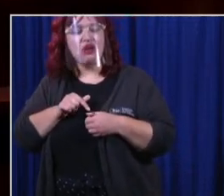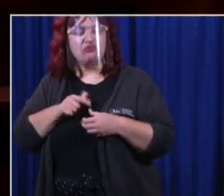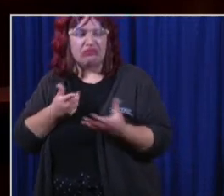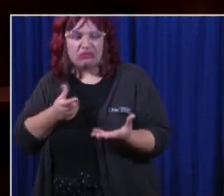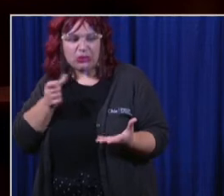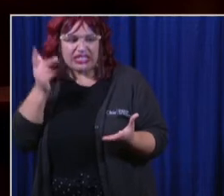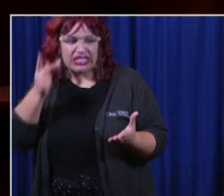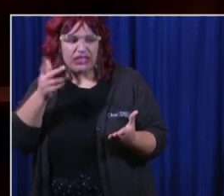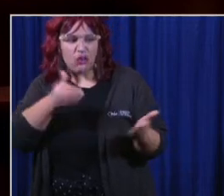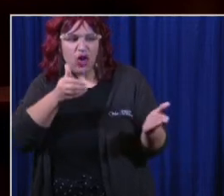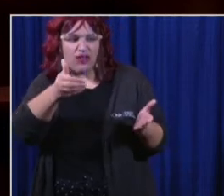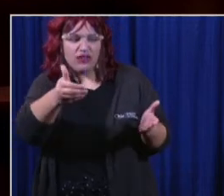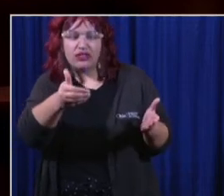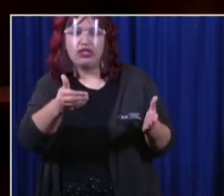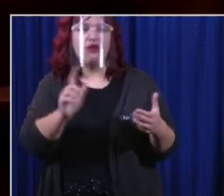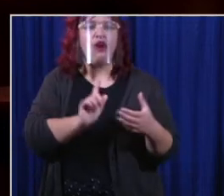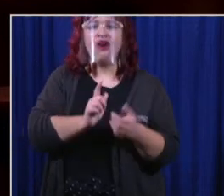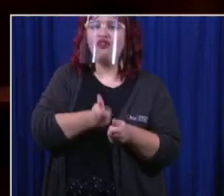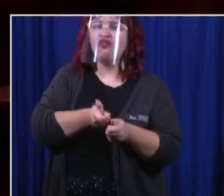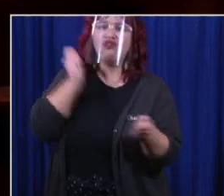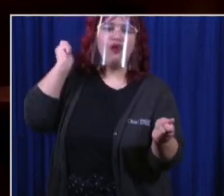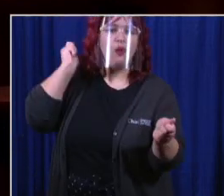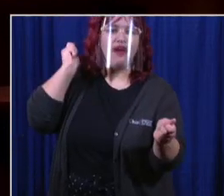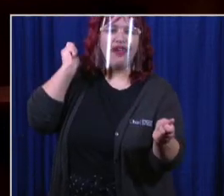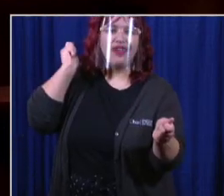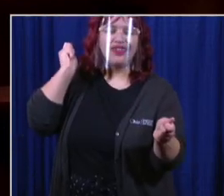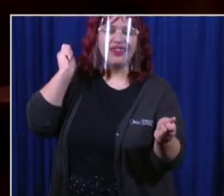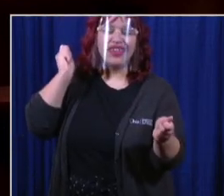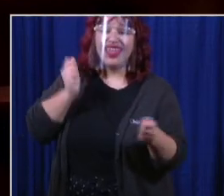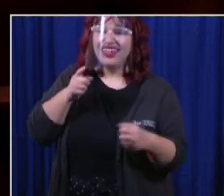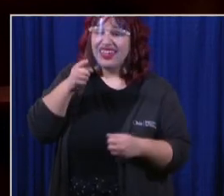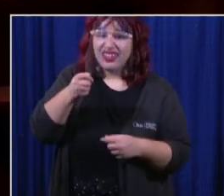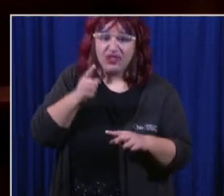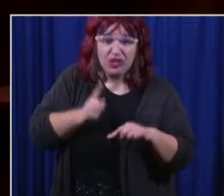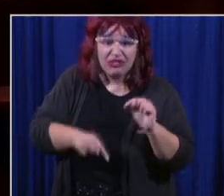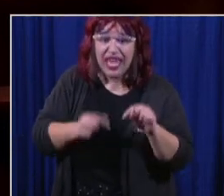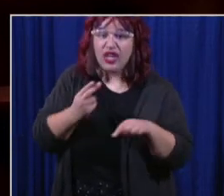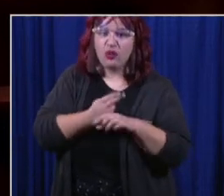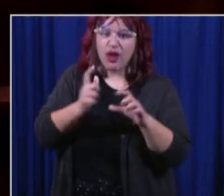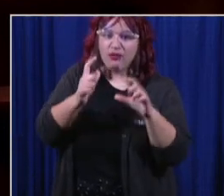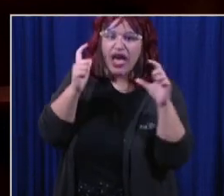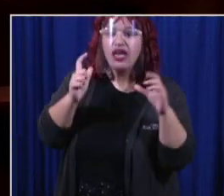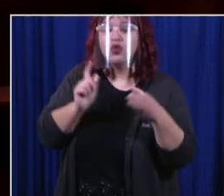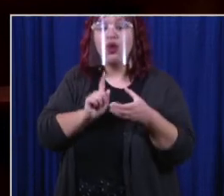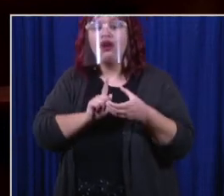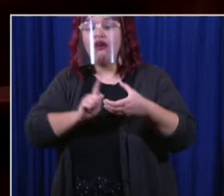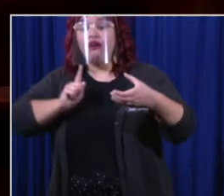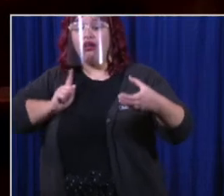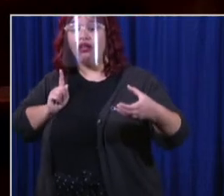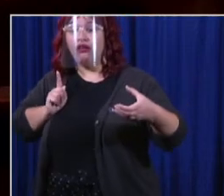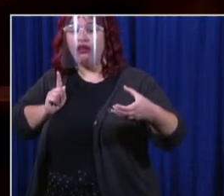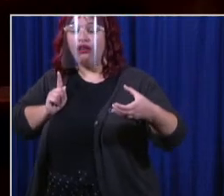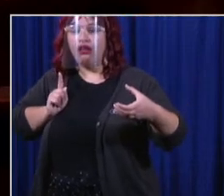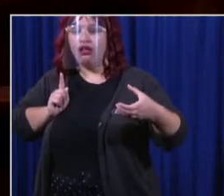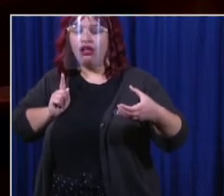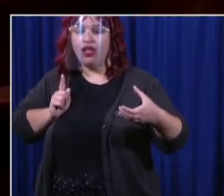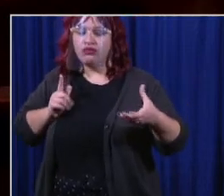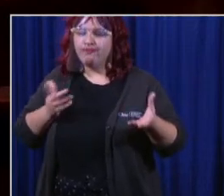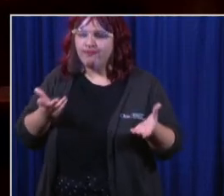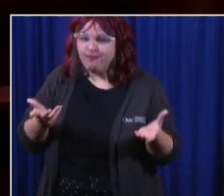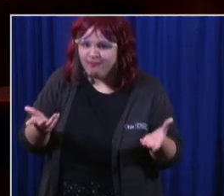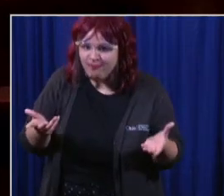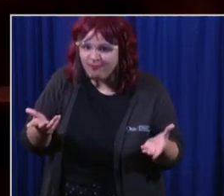really can't protect yourself or your loved ones from the risk of someone in that crowd being an asymptomatic positive